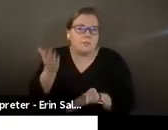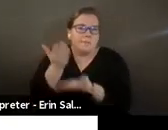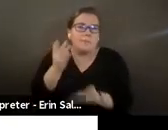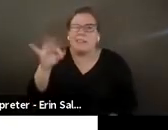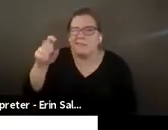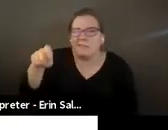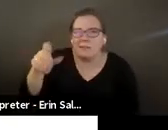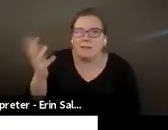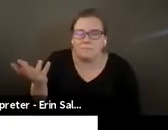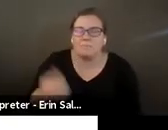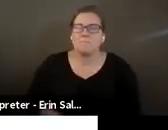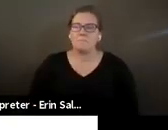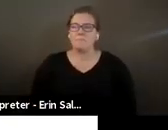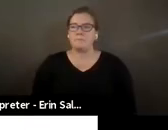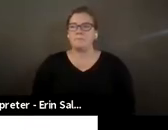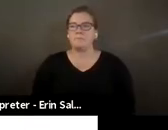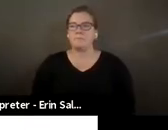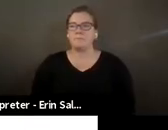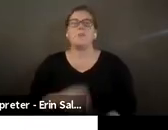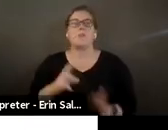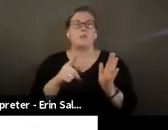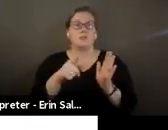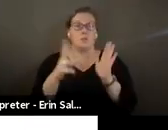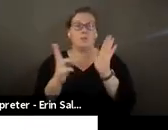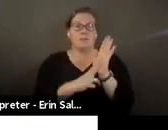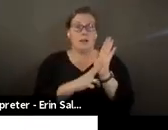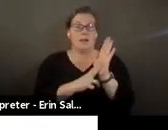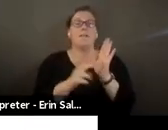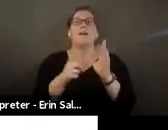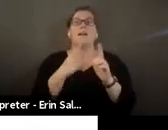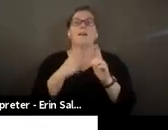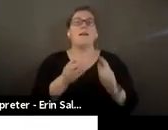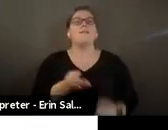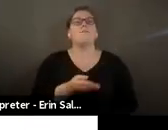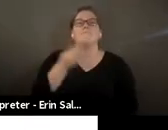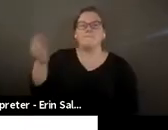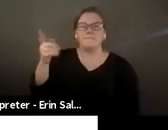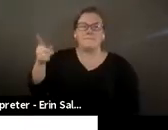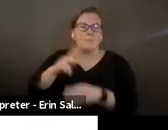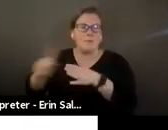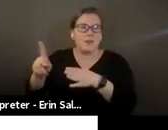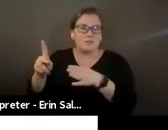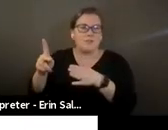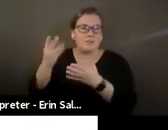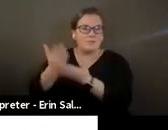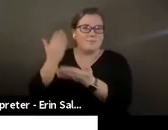applicable. So then you would sign and then take to your professional certifier, next slide,